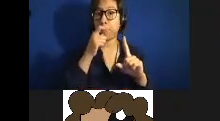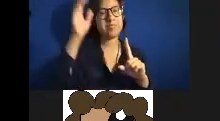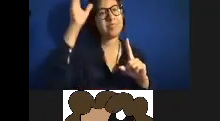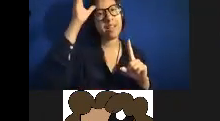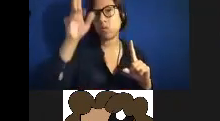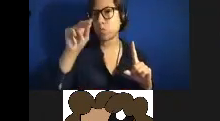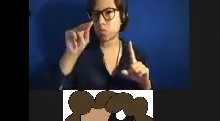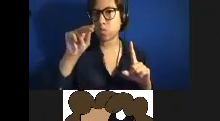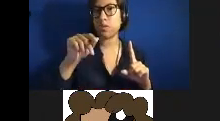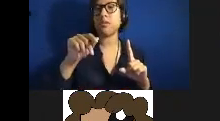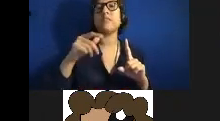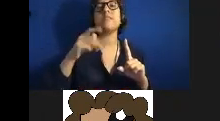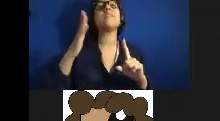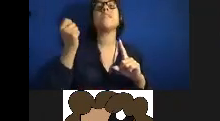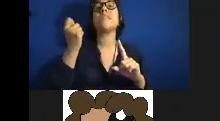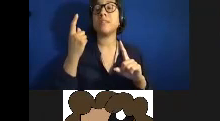mother was in a marriage